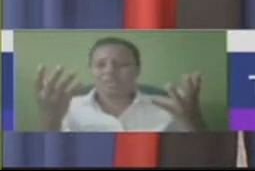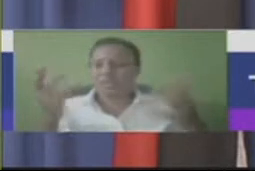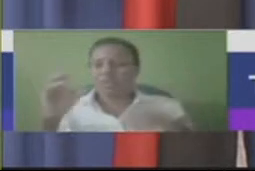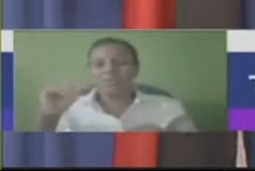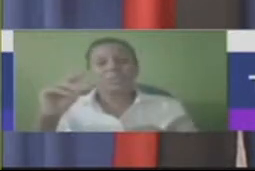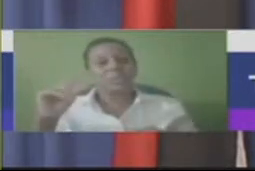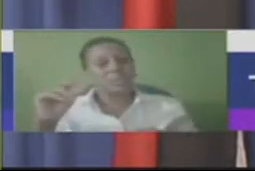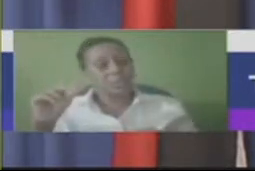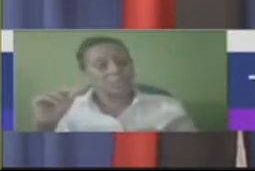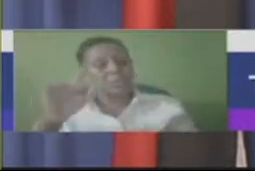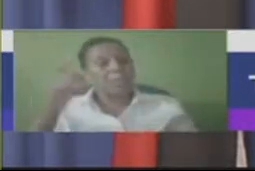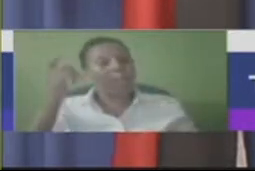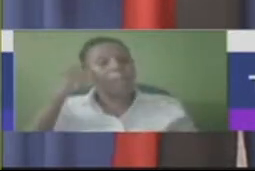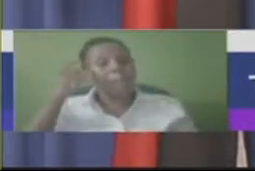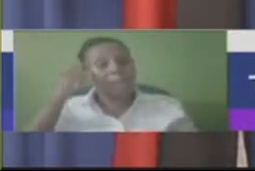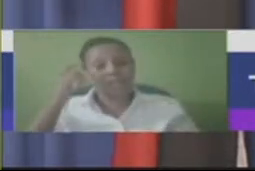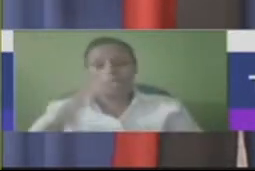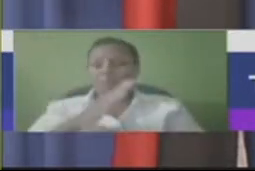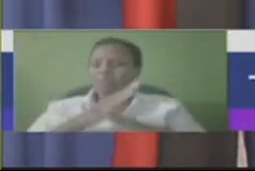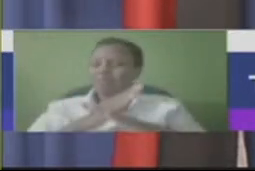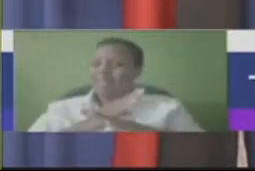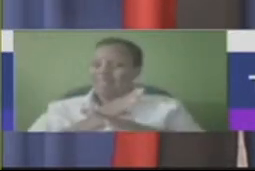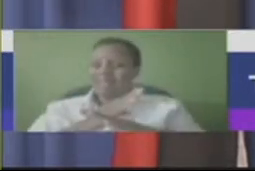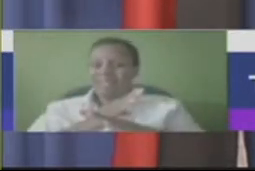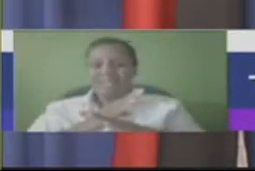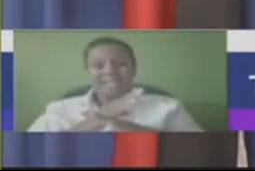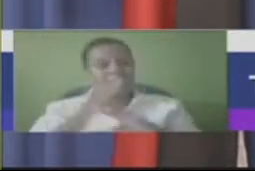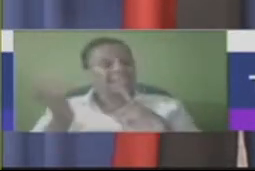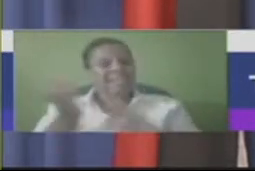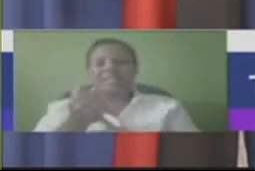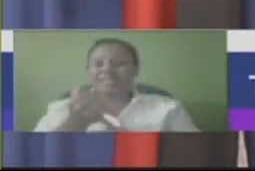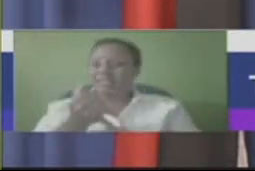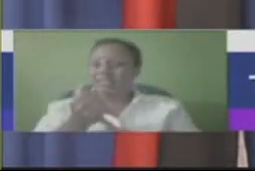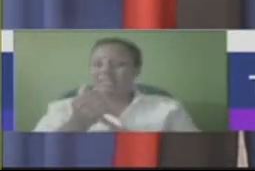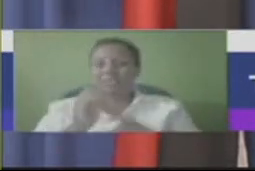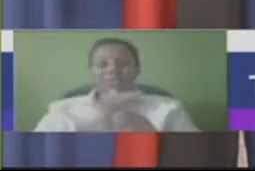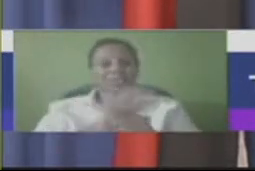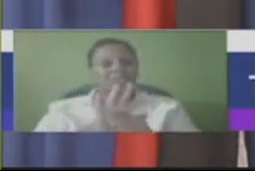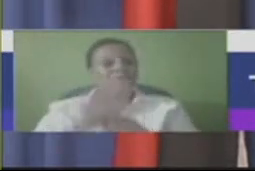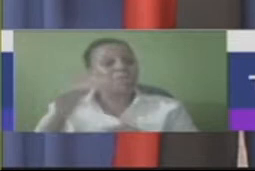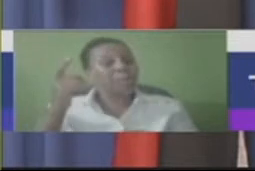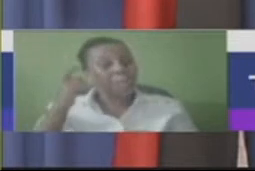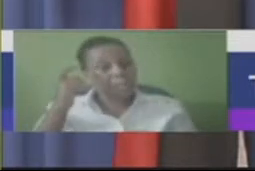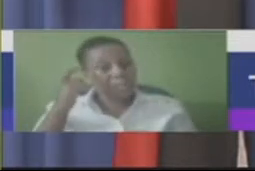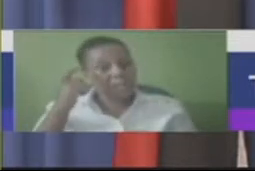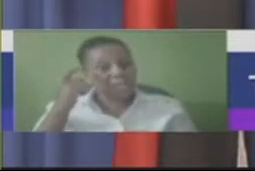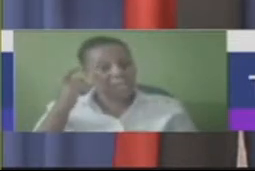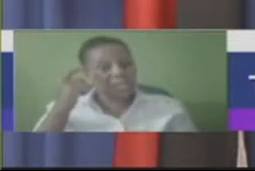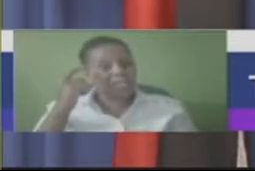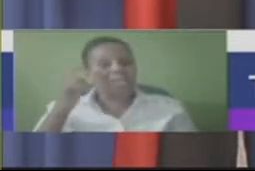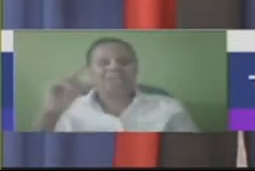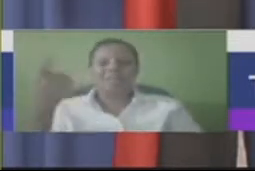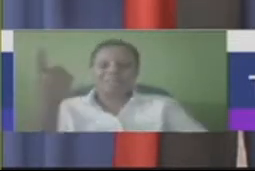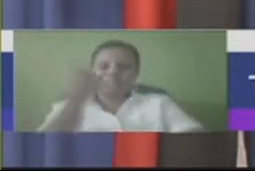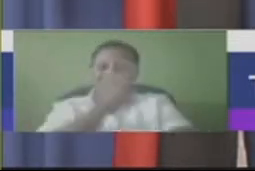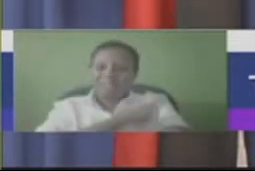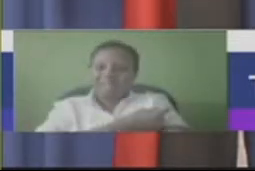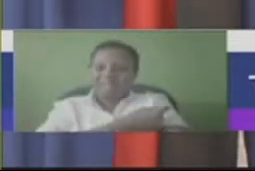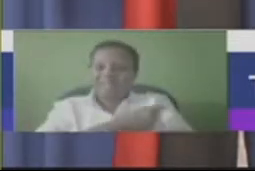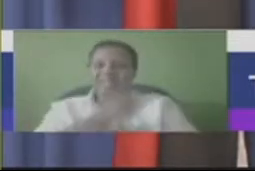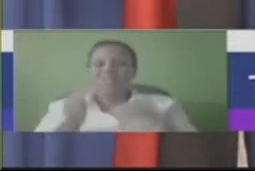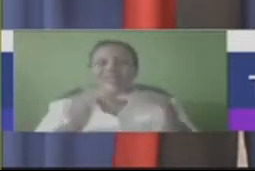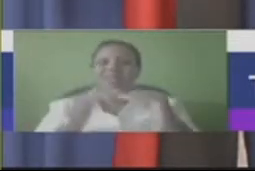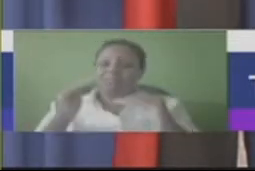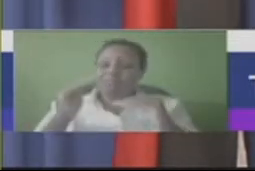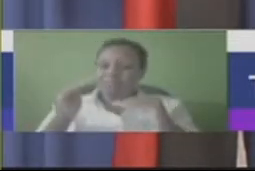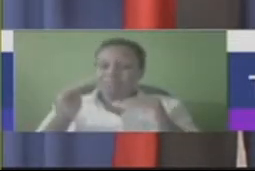before, with the first dose, your level of protection at best is about 60%, 60-odd%, something